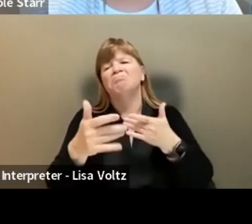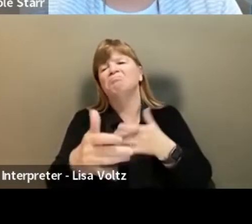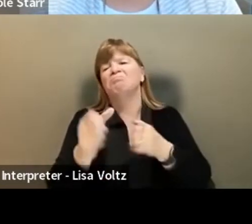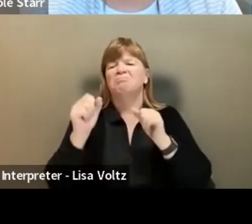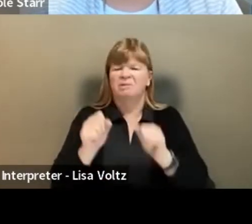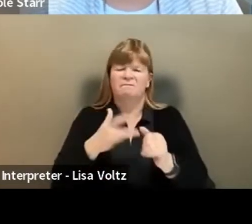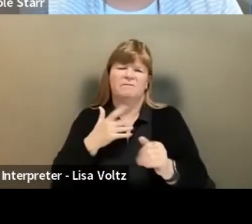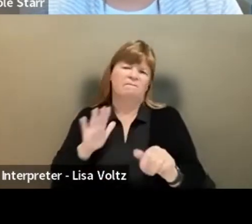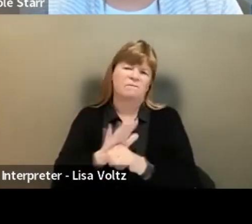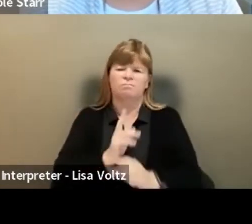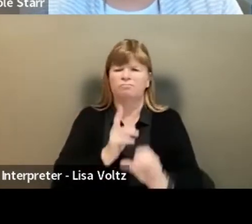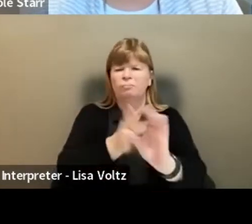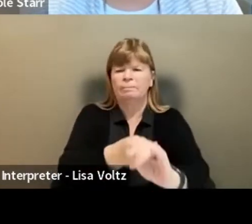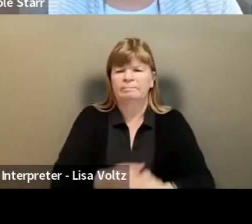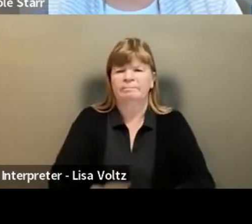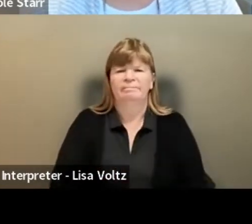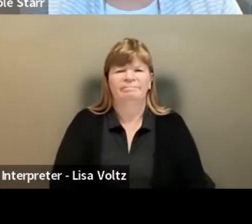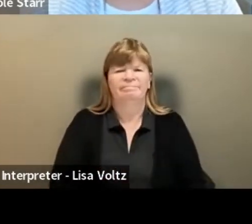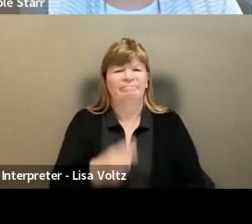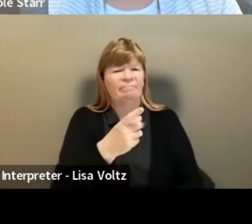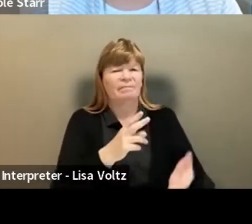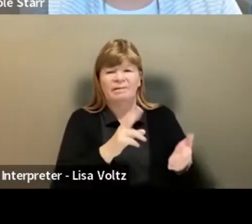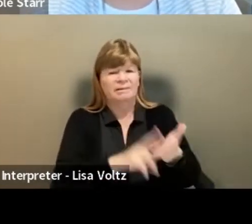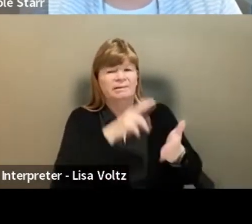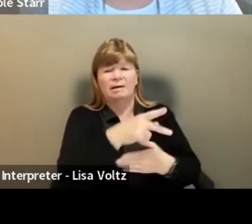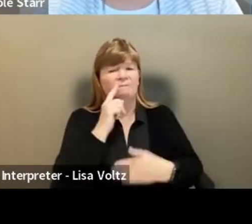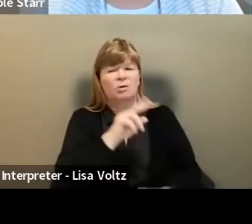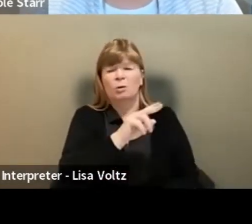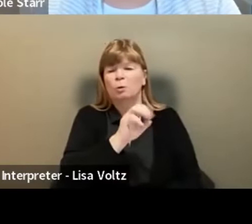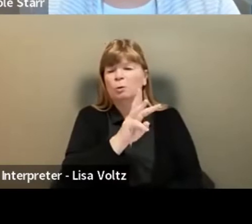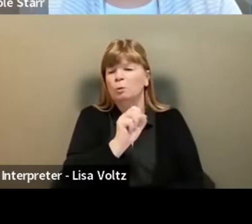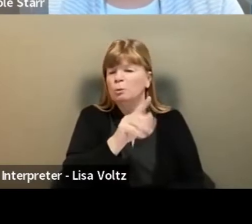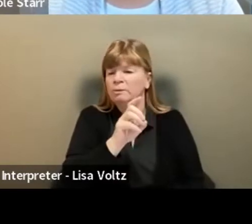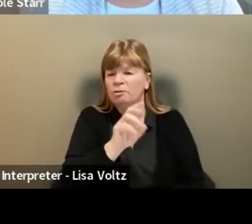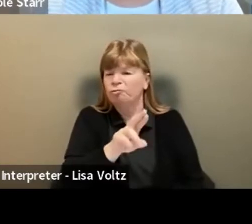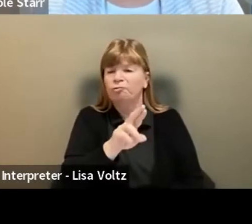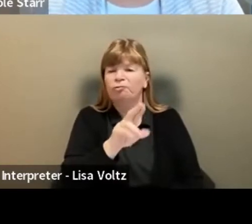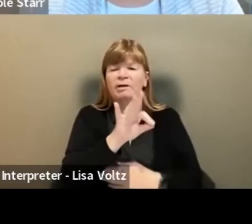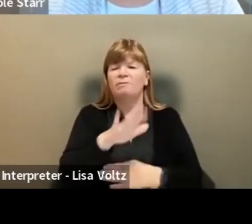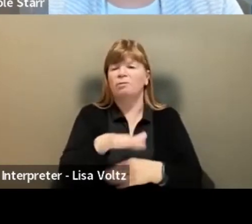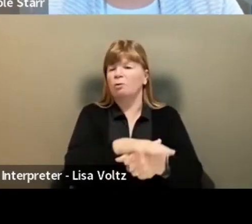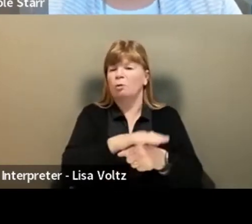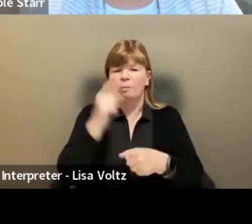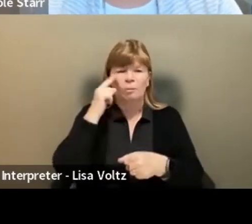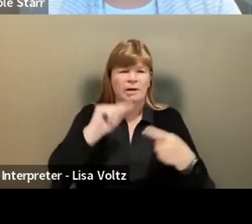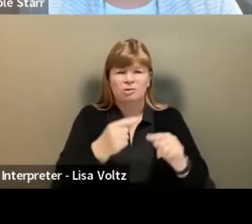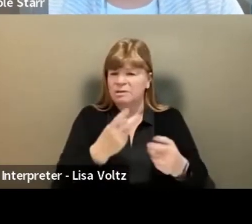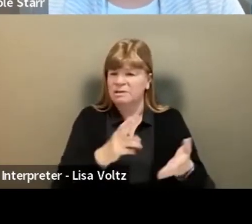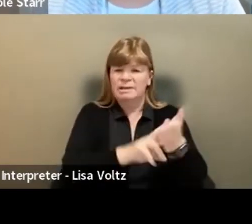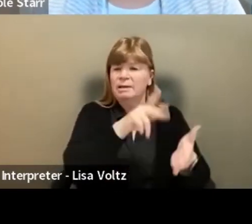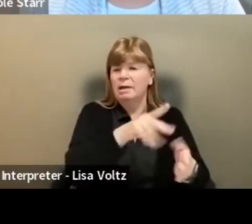to join. Great. Sign up for newsletters. If there's a newsletter from your local brain injury association, sign